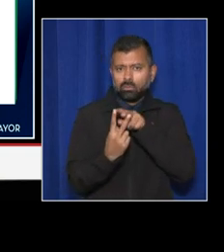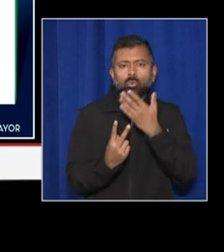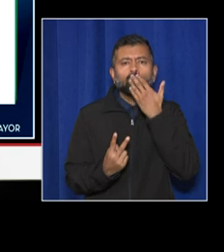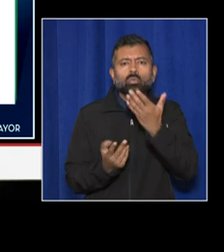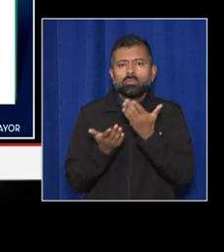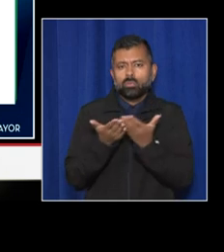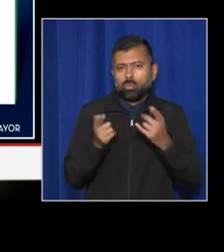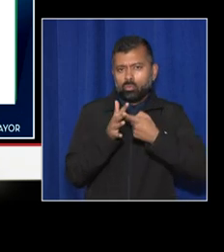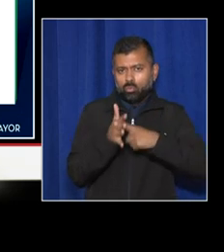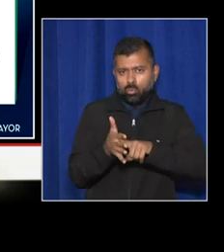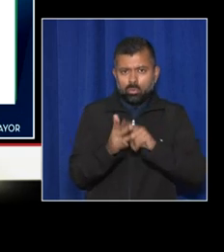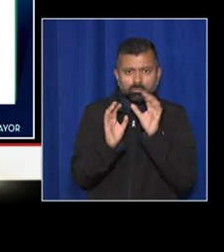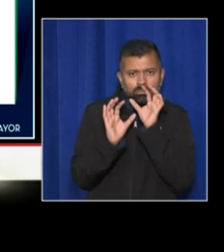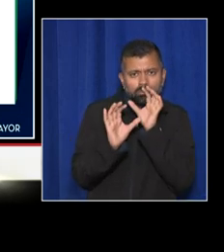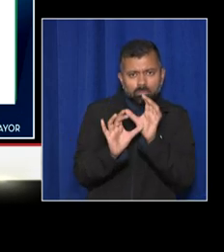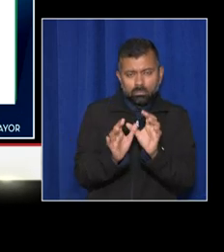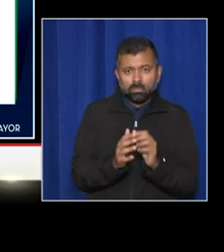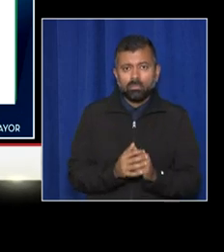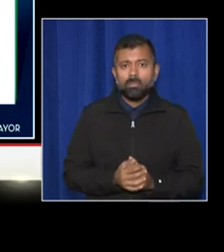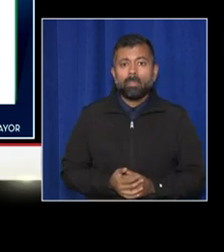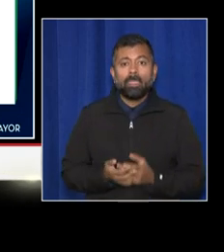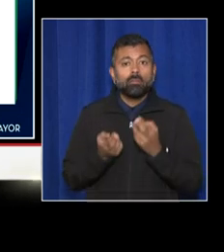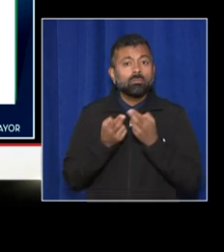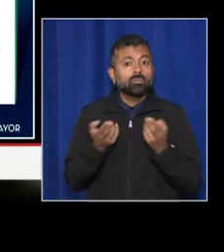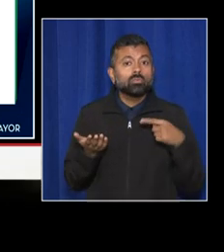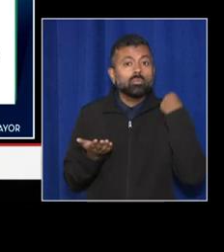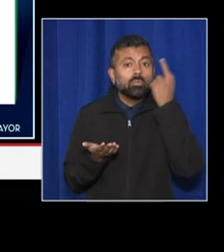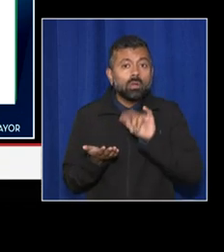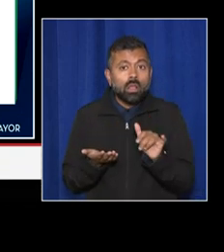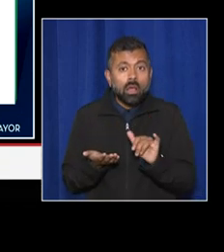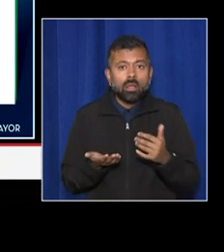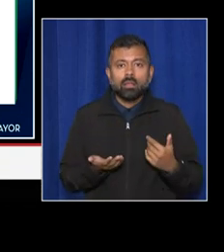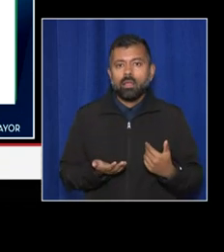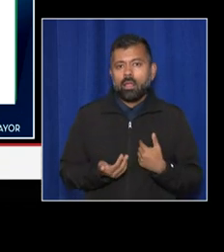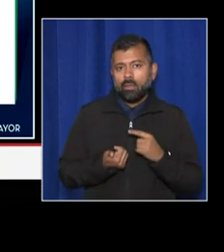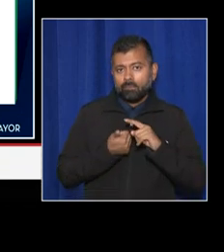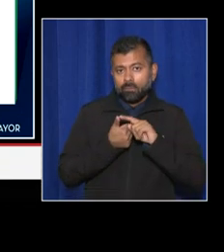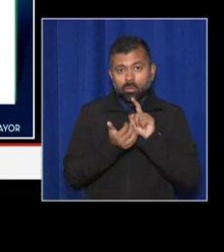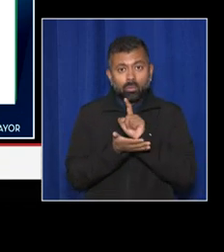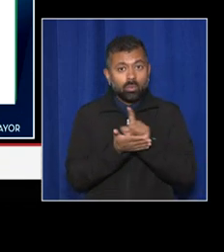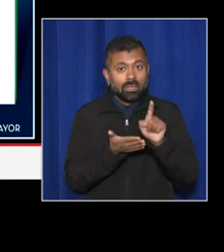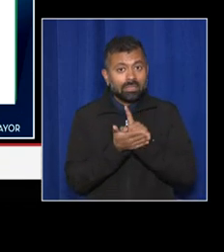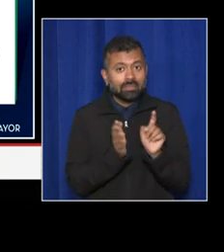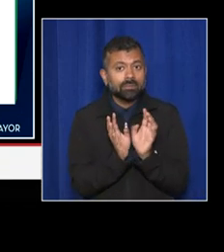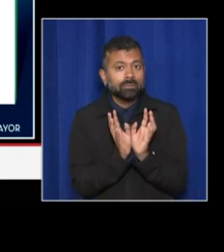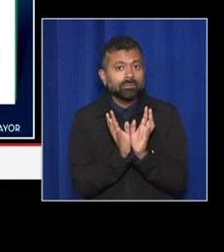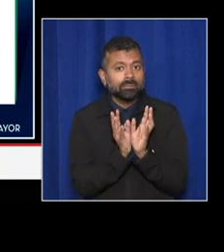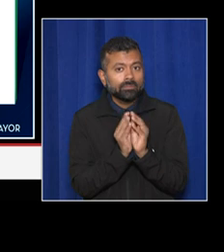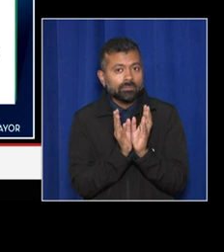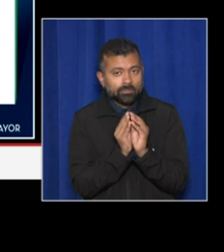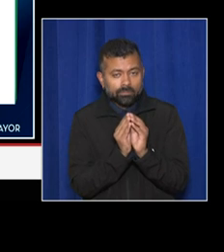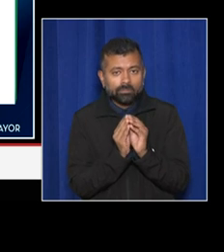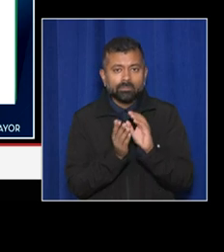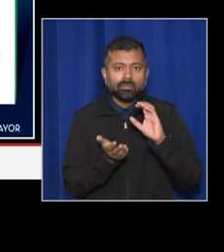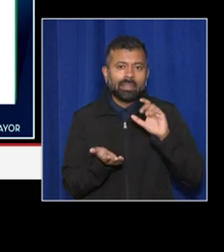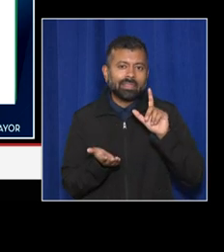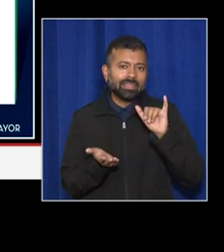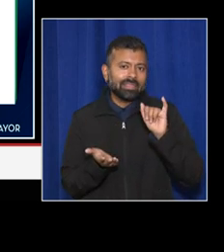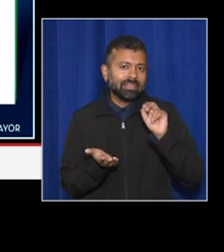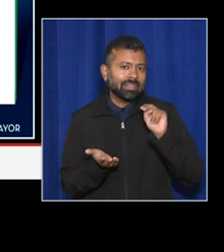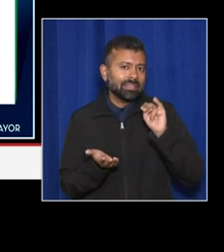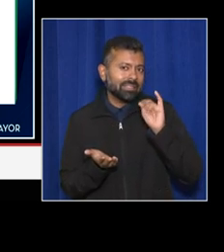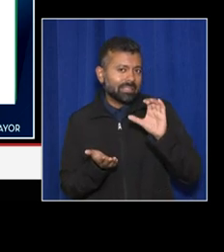clinic where information that's very valuable is passed out and shared and questions are answered that lets people become aware of